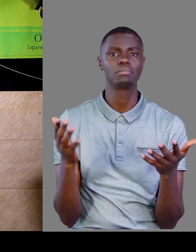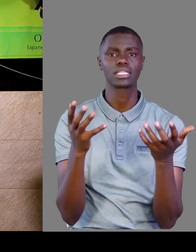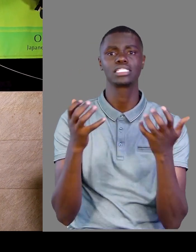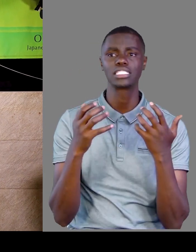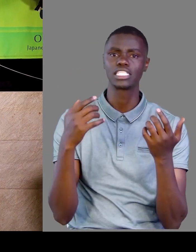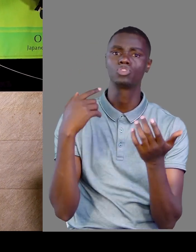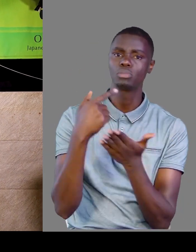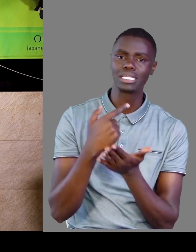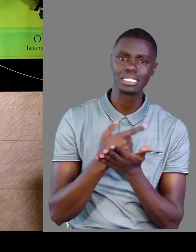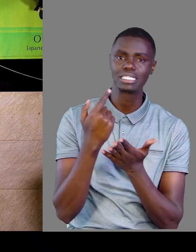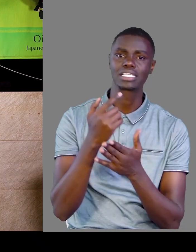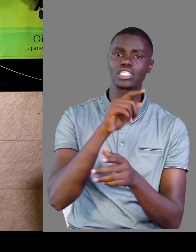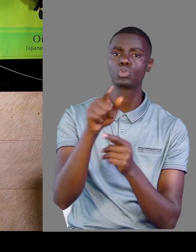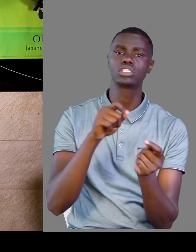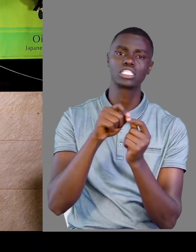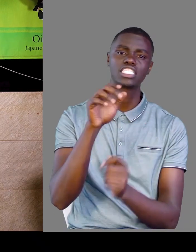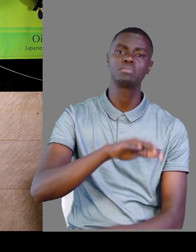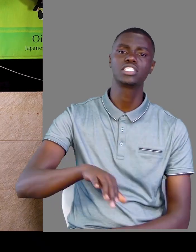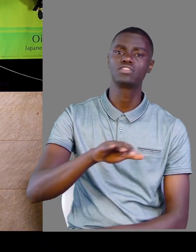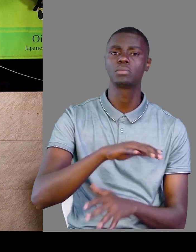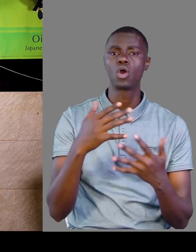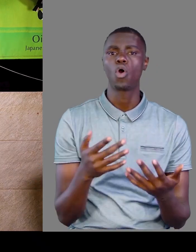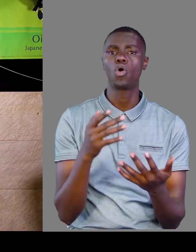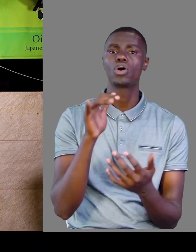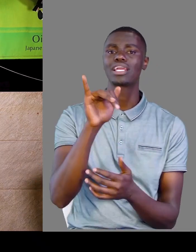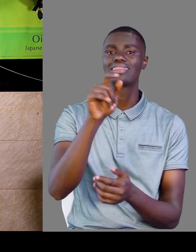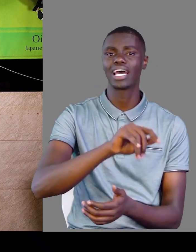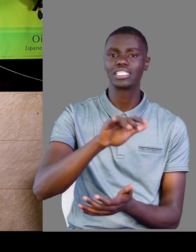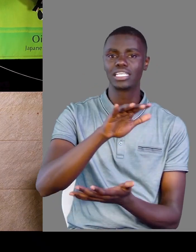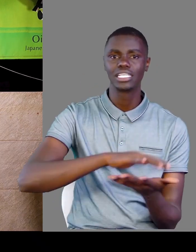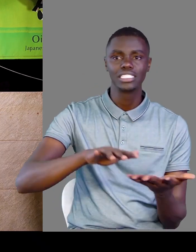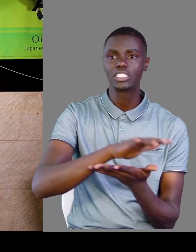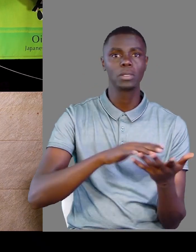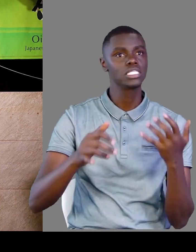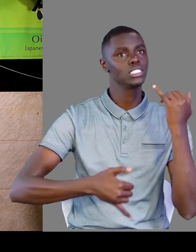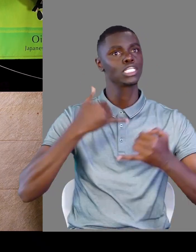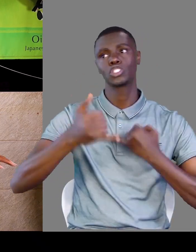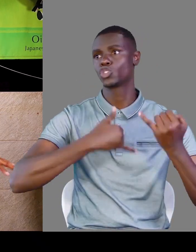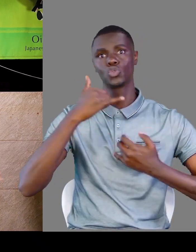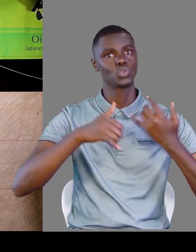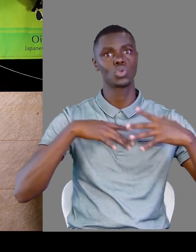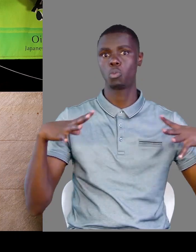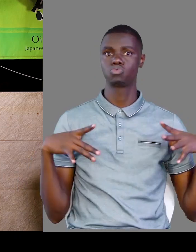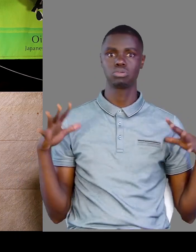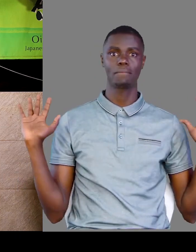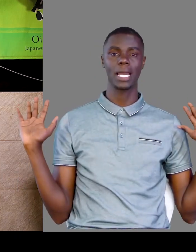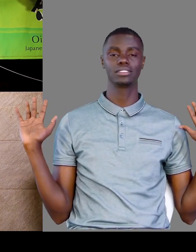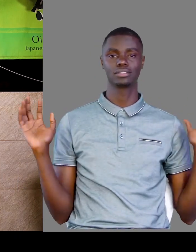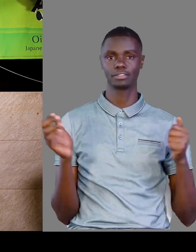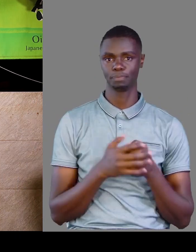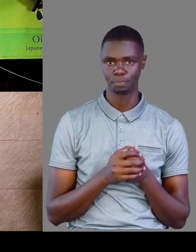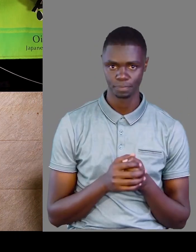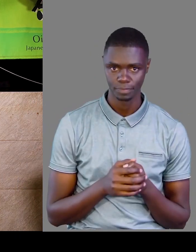that needs to be talked about in that specific space, or in that space to call Raha, inshallah? You